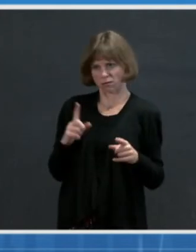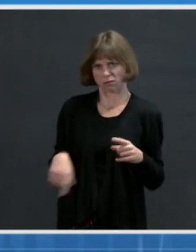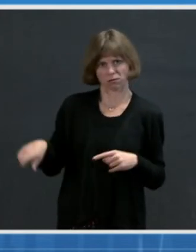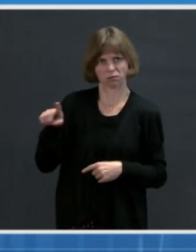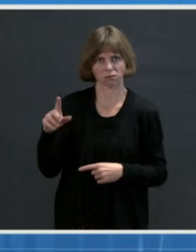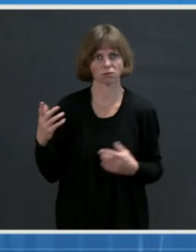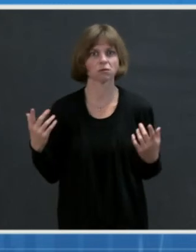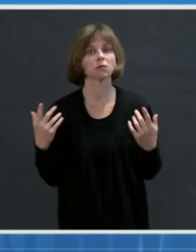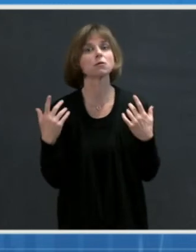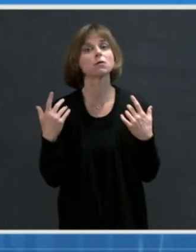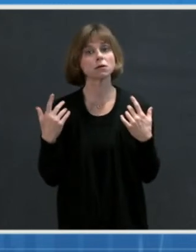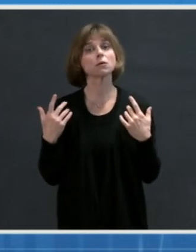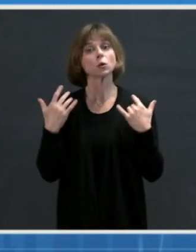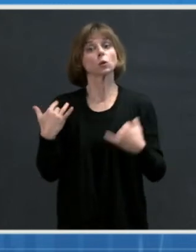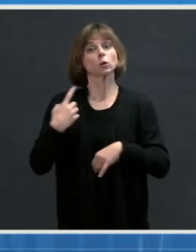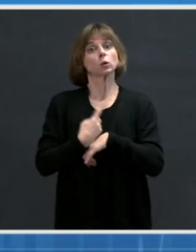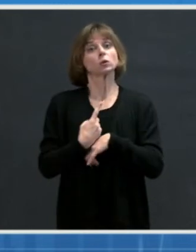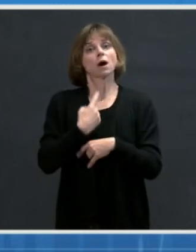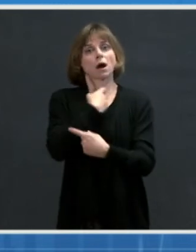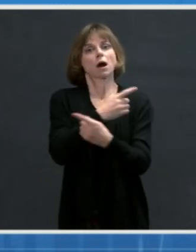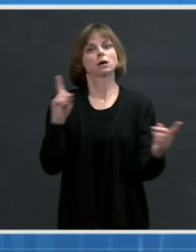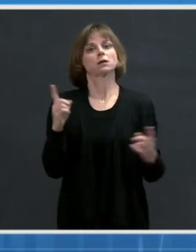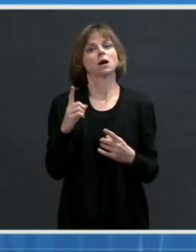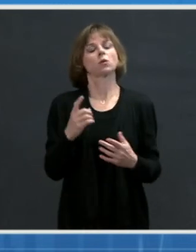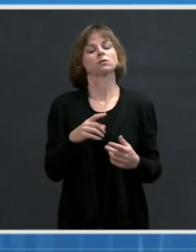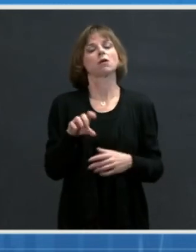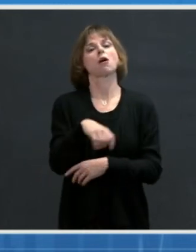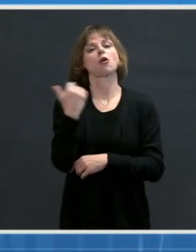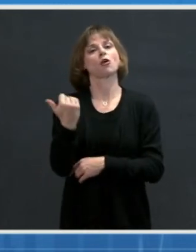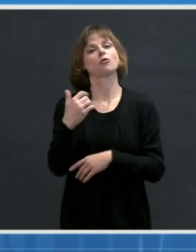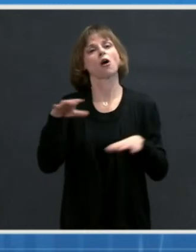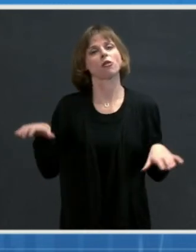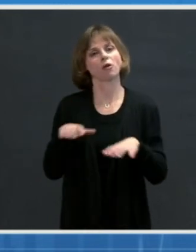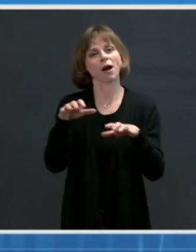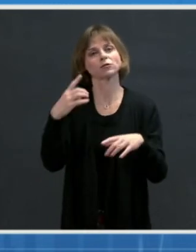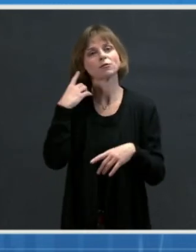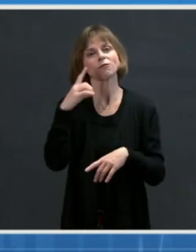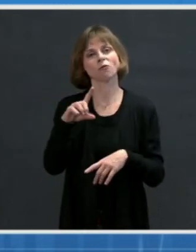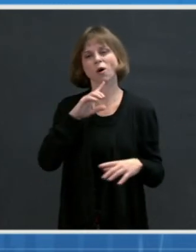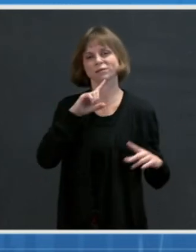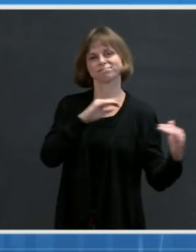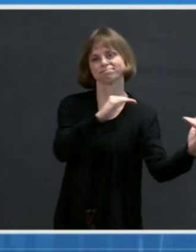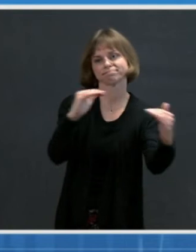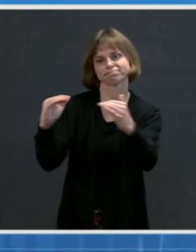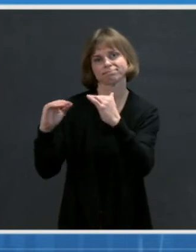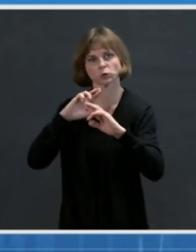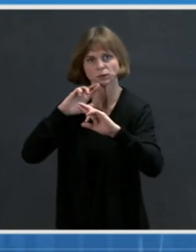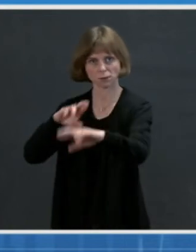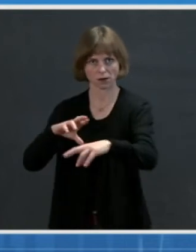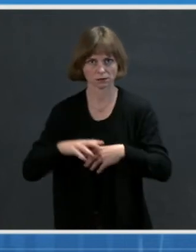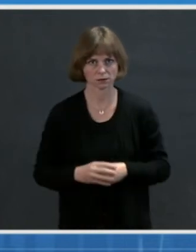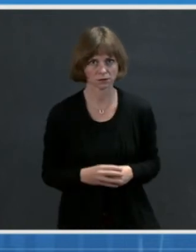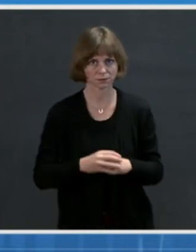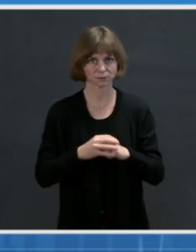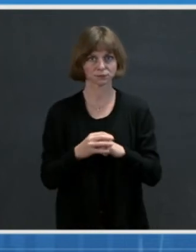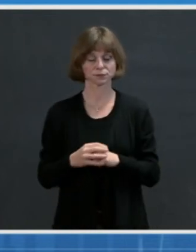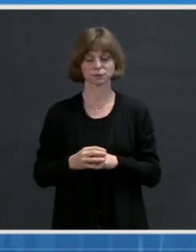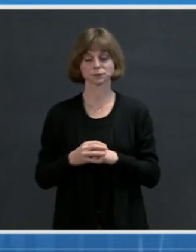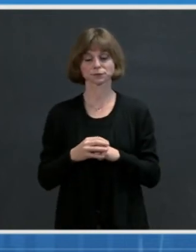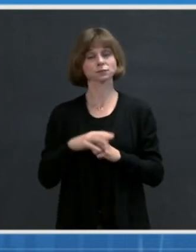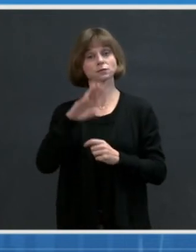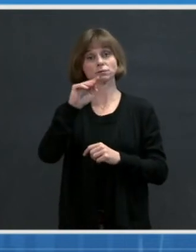Today, we're announcing another action we're taking to ensure an equitable response. In the month of March, we will begin to deliver